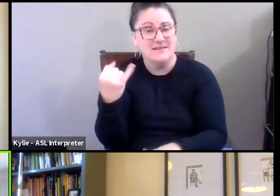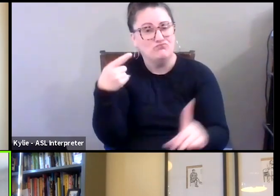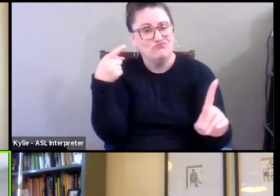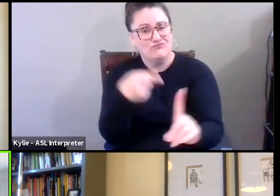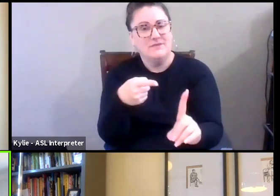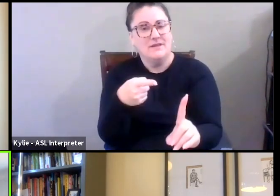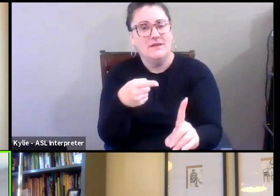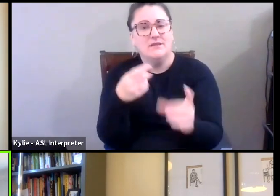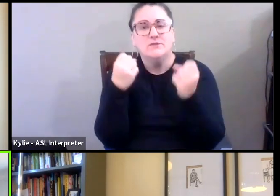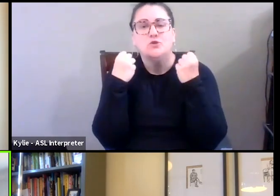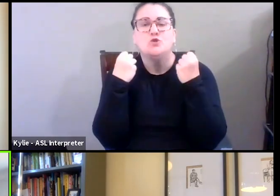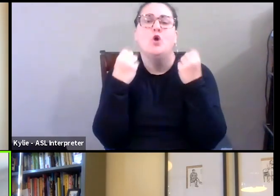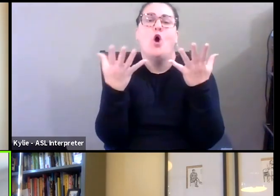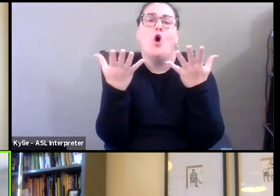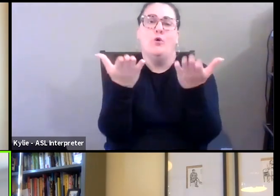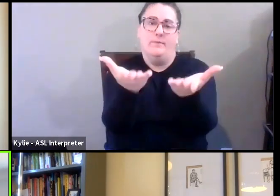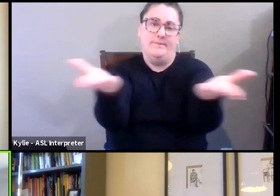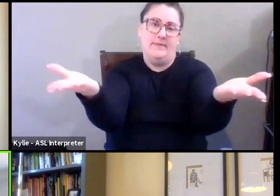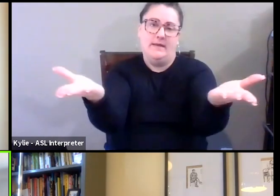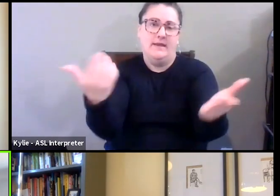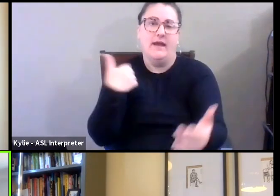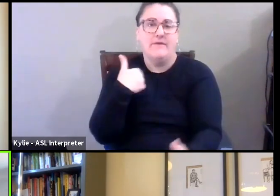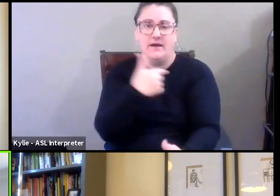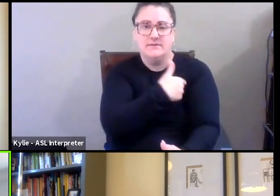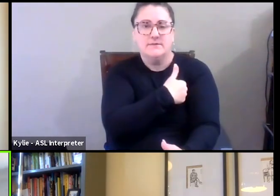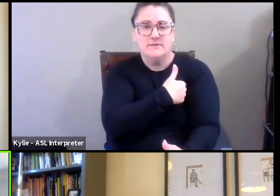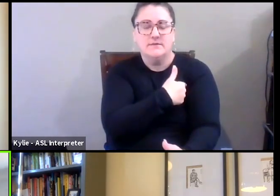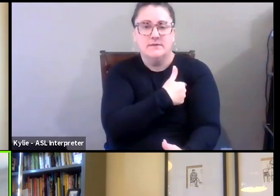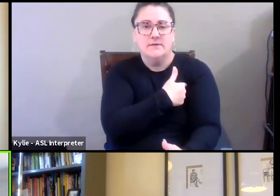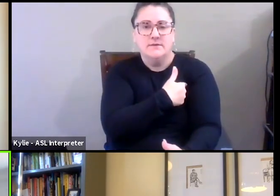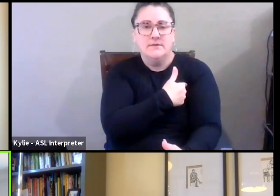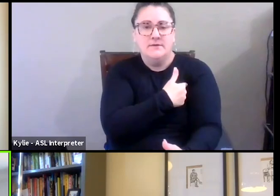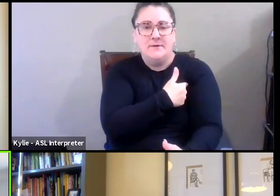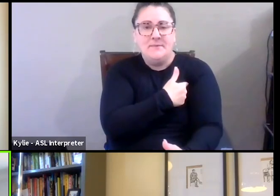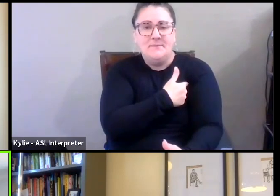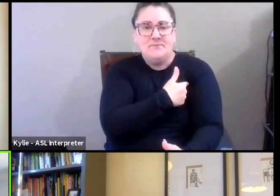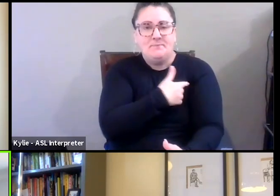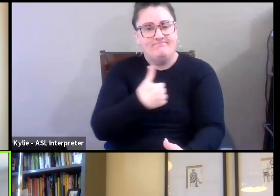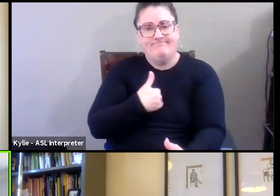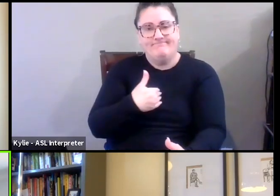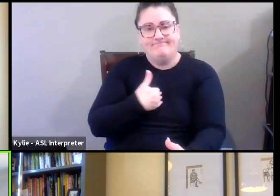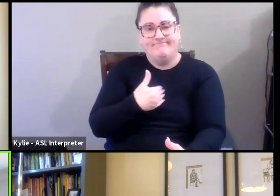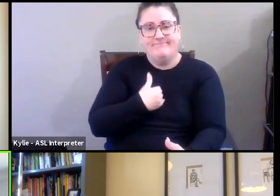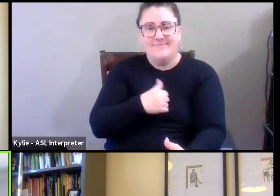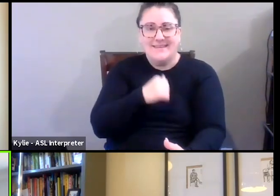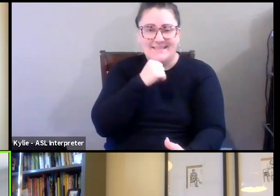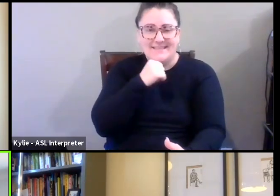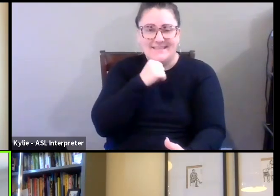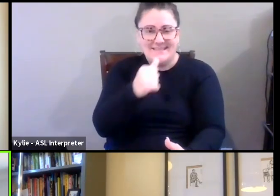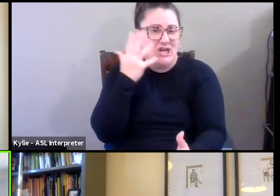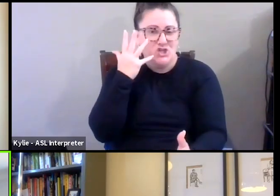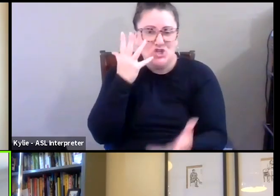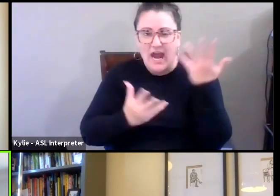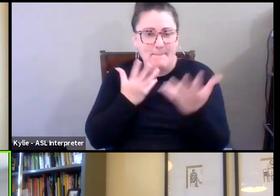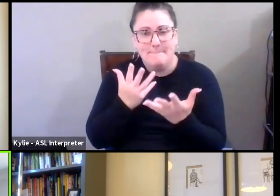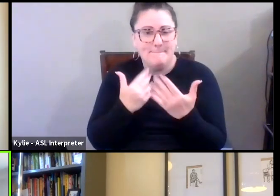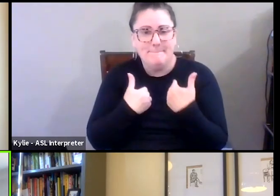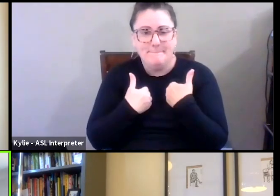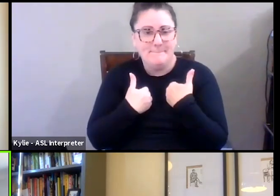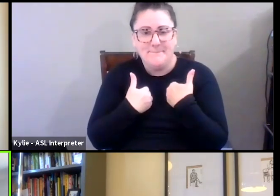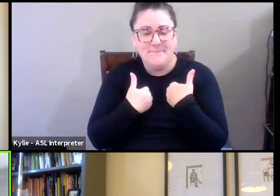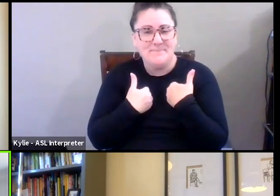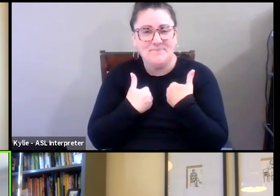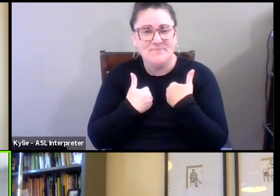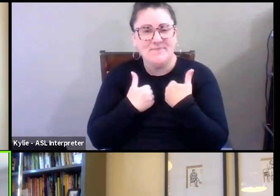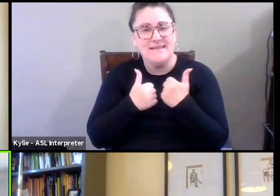there are so many of us. There are so many of us that have these things that are, and they're not in fact shames. They're just ways